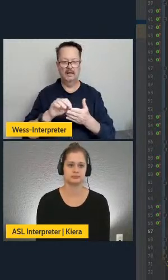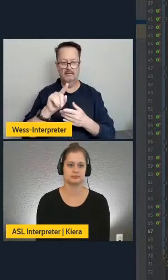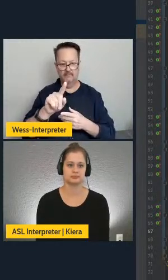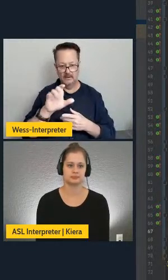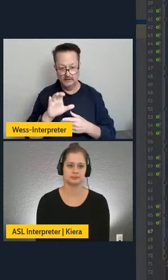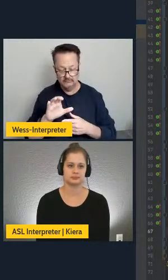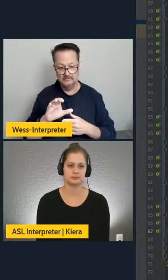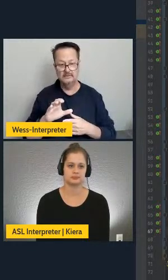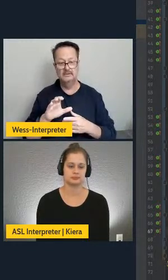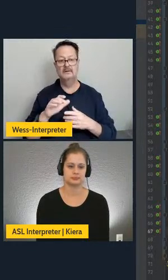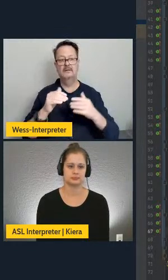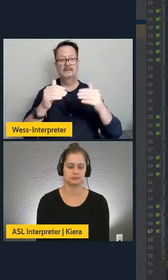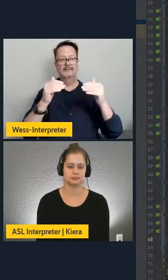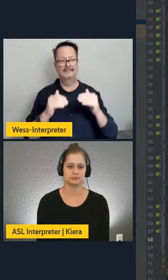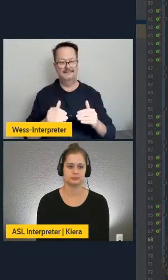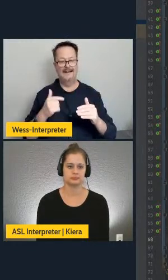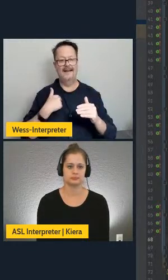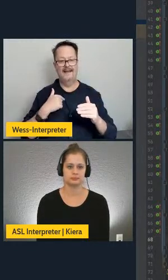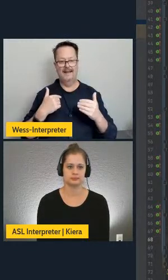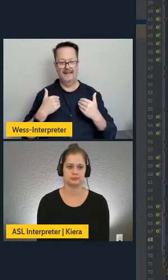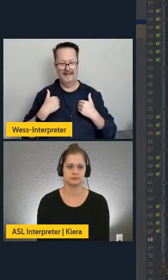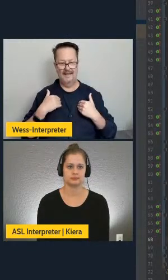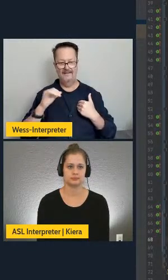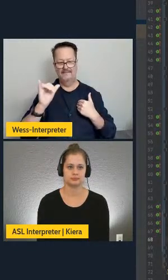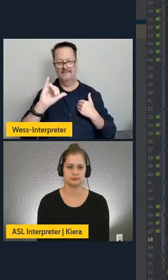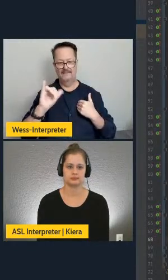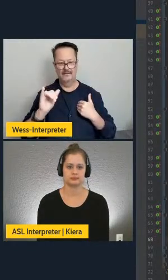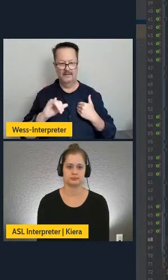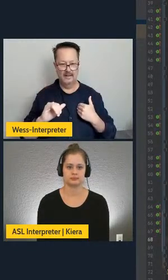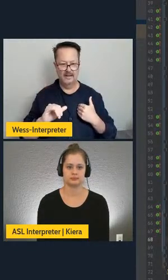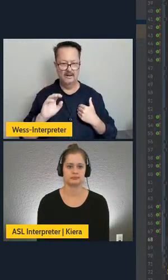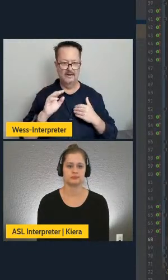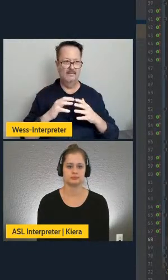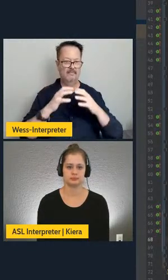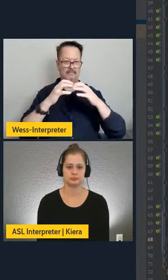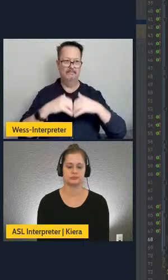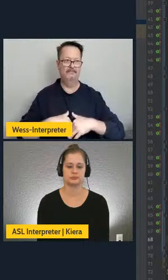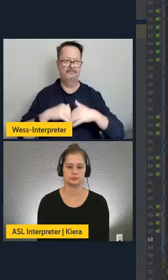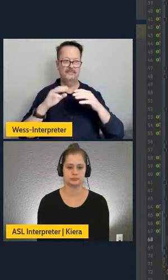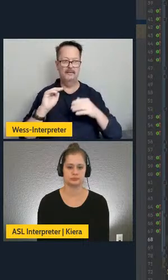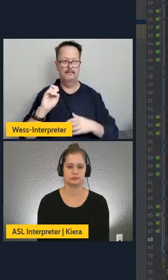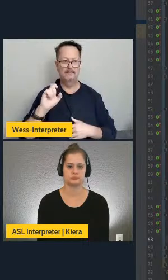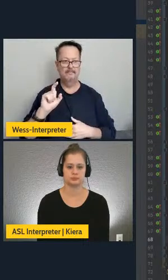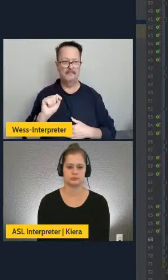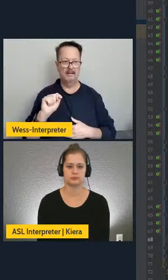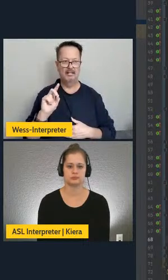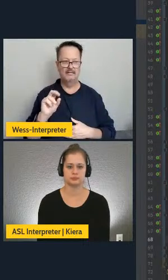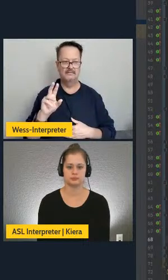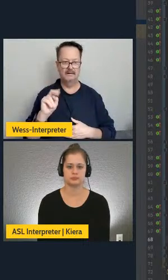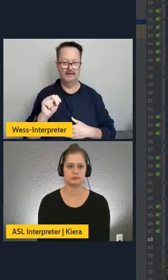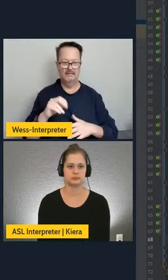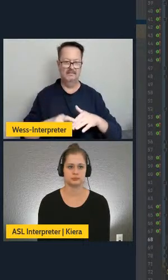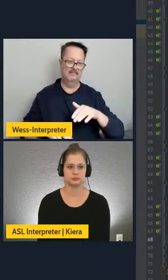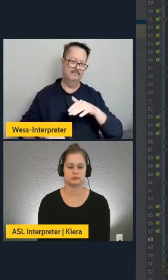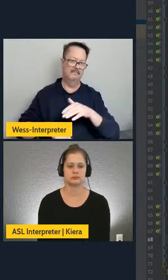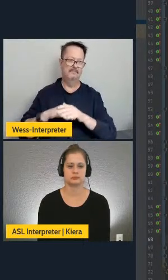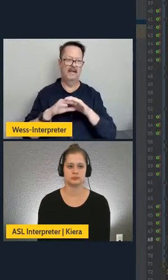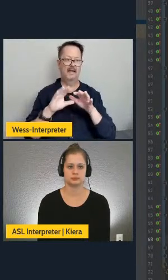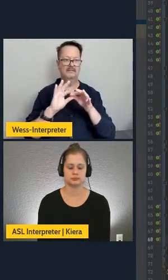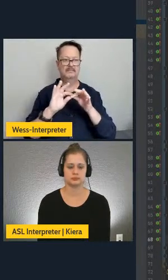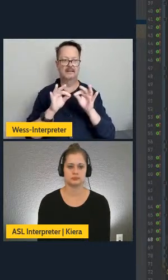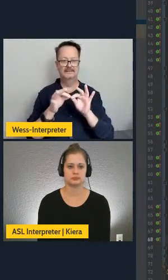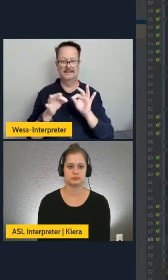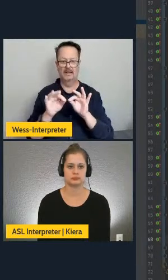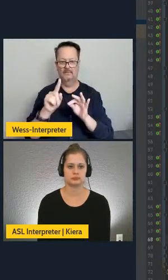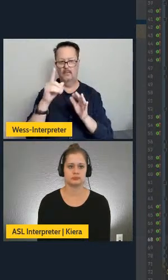100, and I can have like meltdown of max message count of